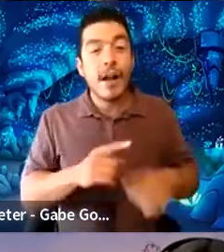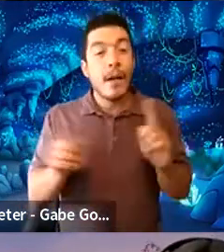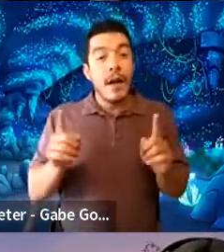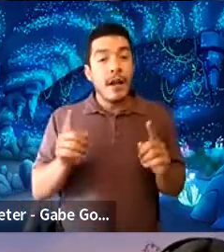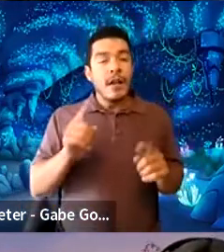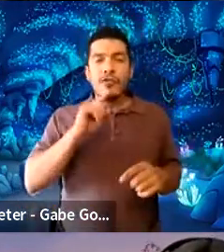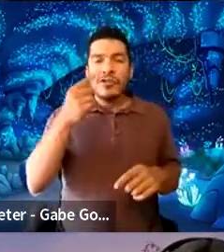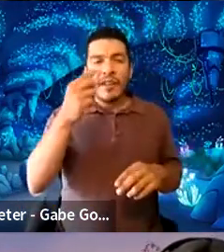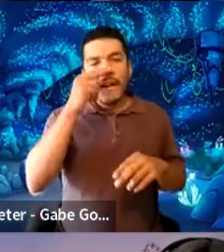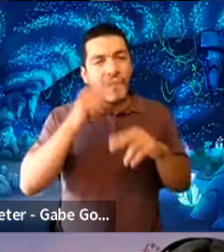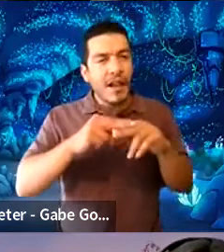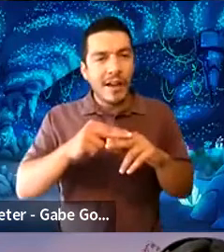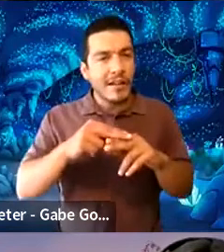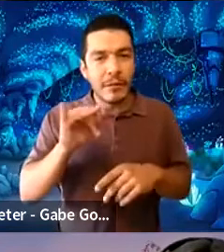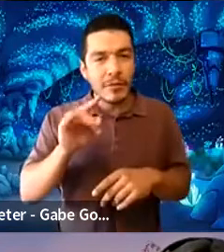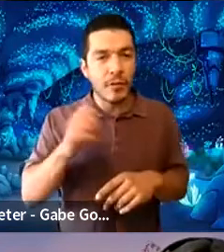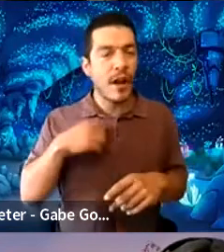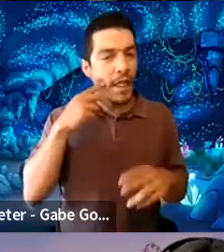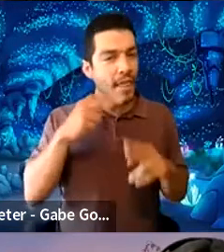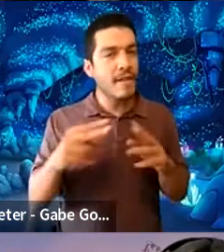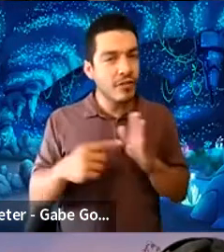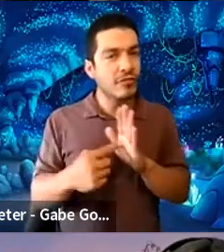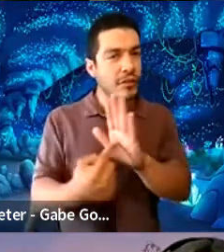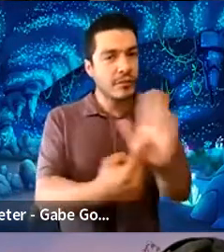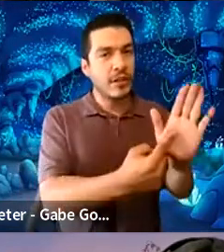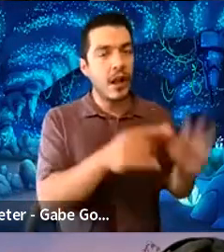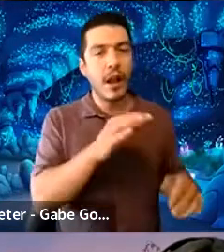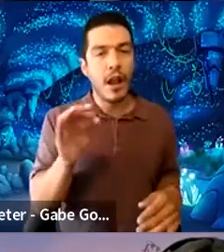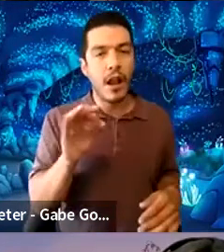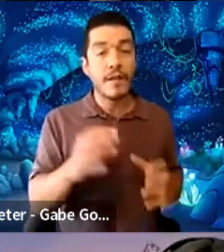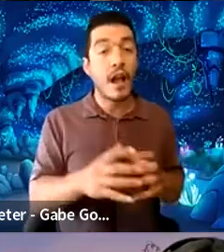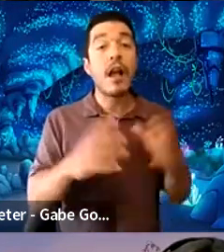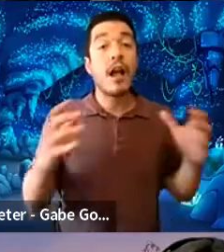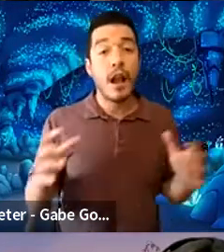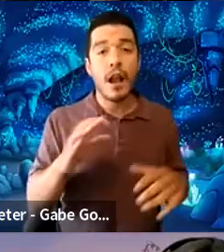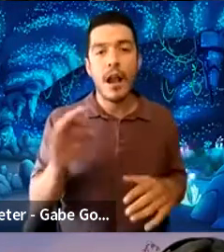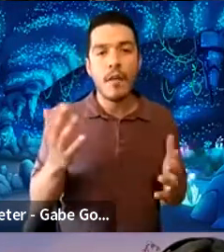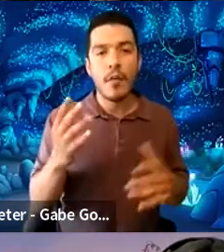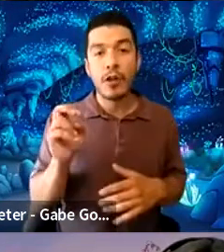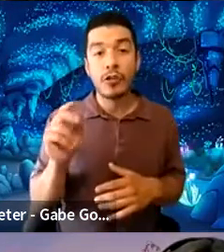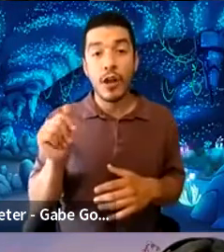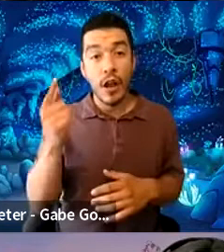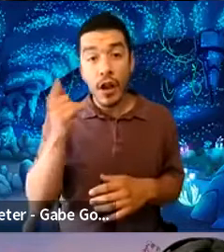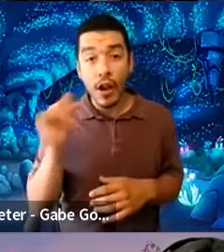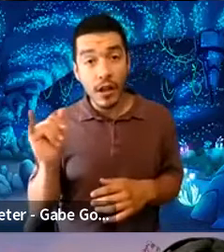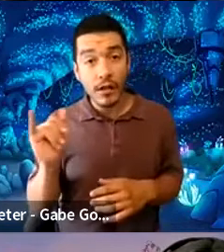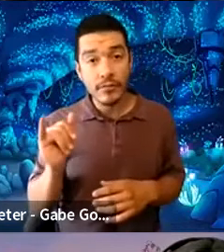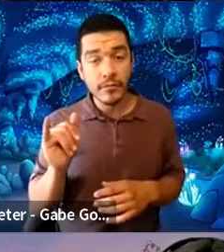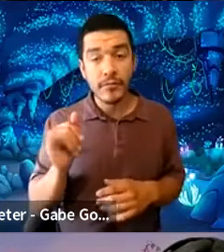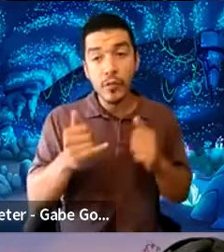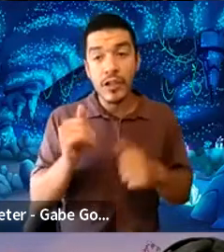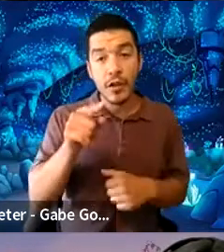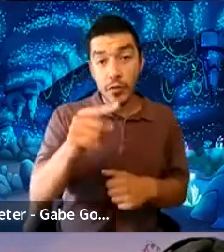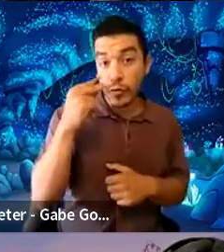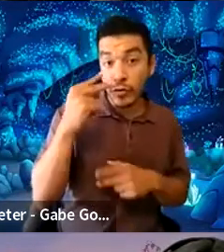but it's just a fun episode. And I think it's very representational of, you know, a lot of what Eureka is, which is you